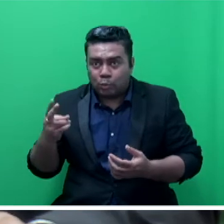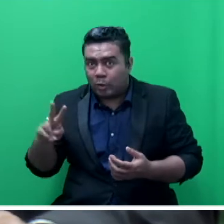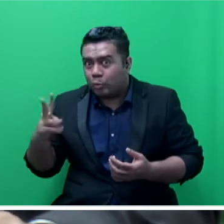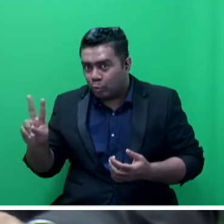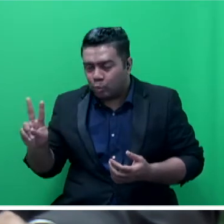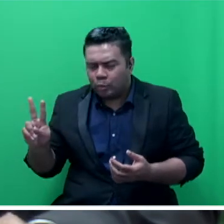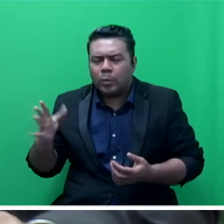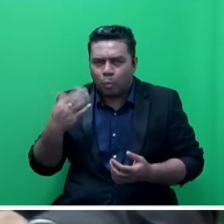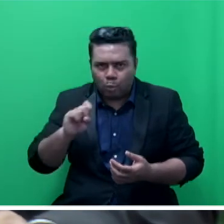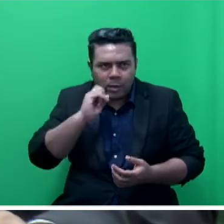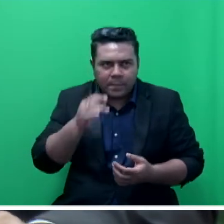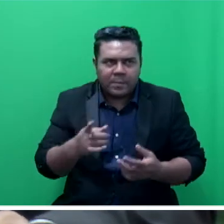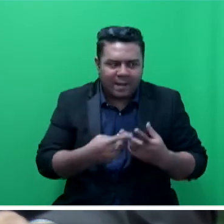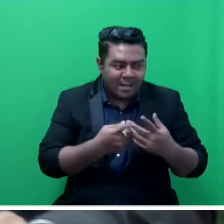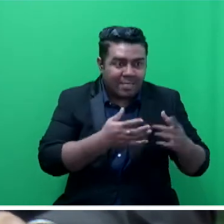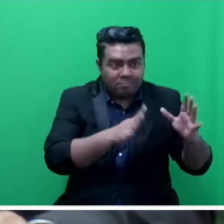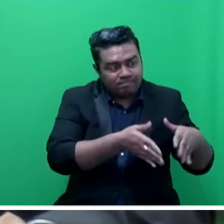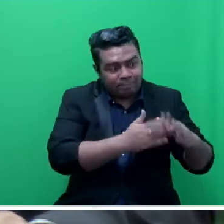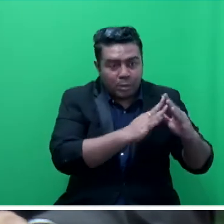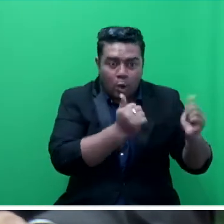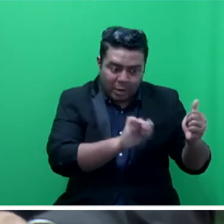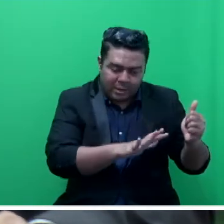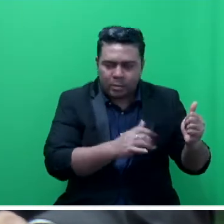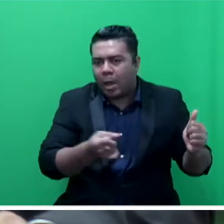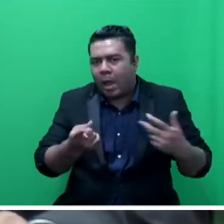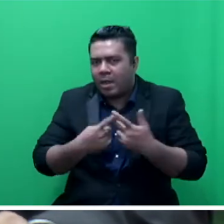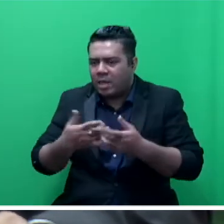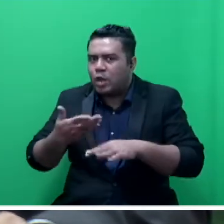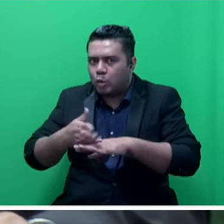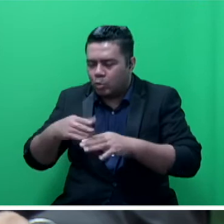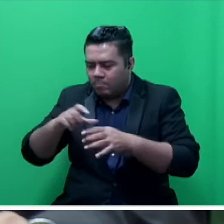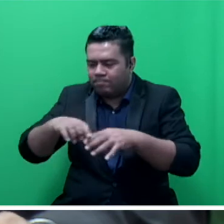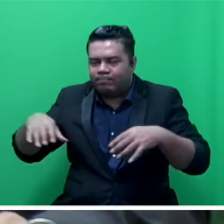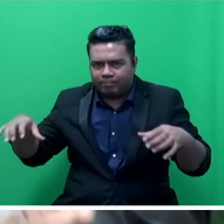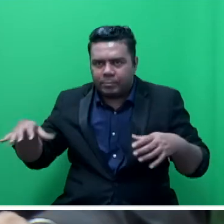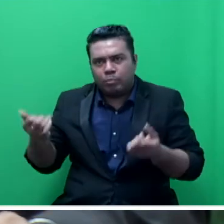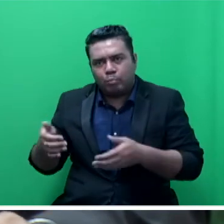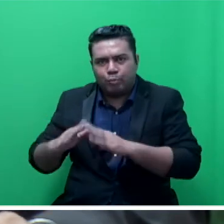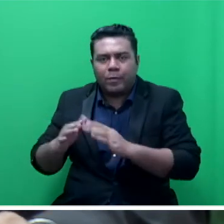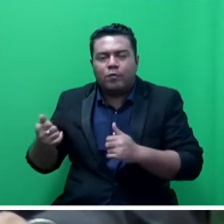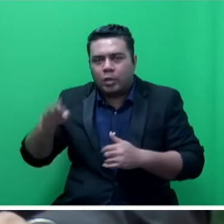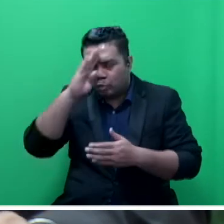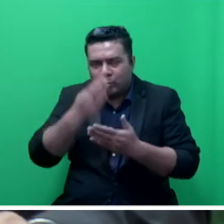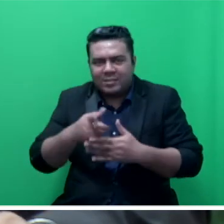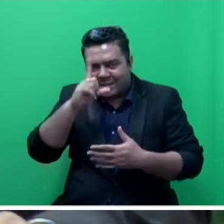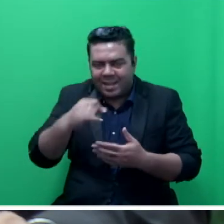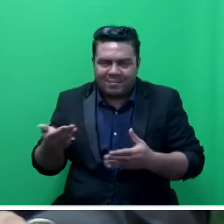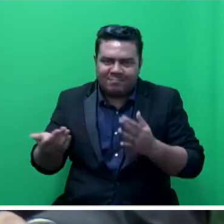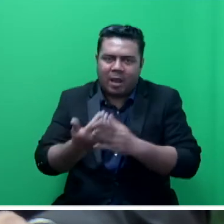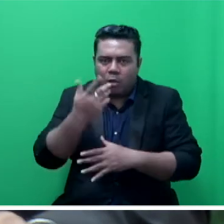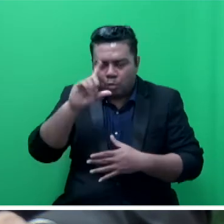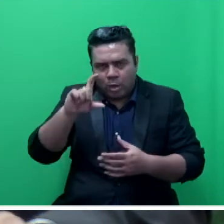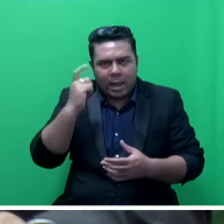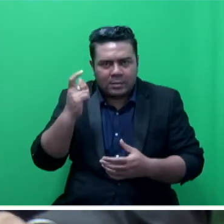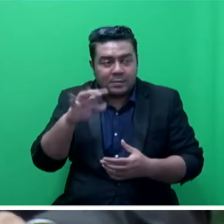made, there is another set of building already built for the students to resume their classes.